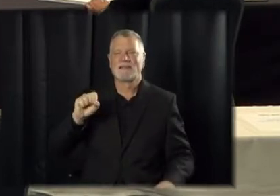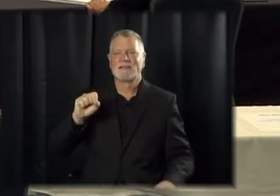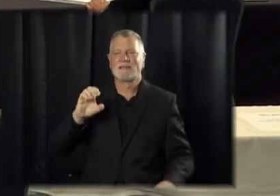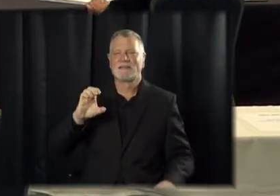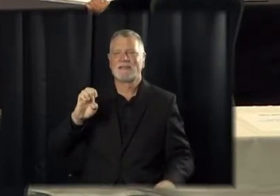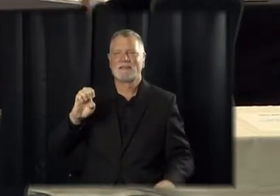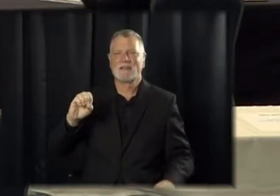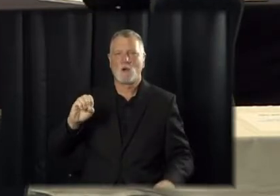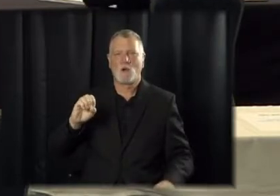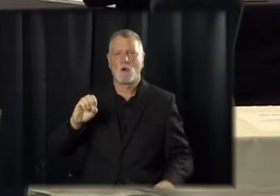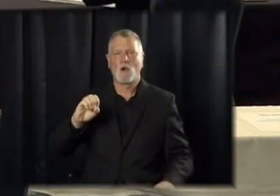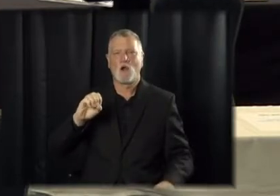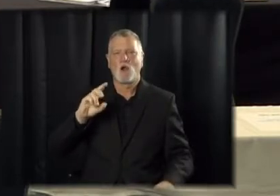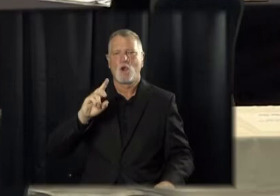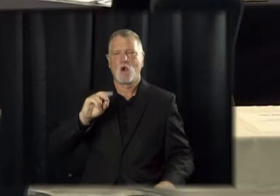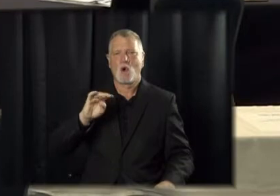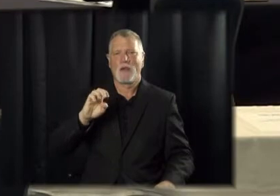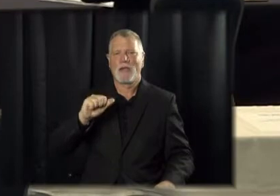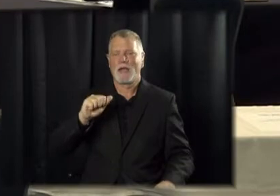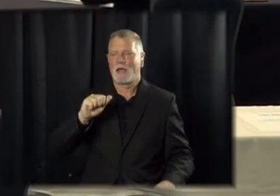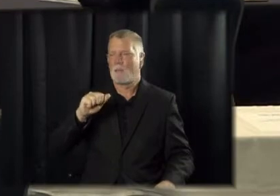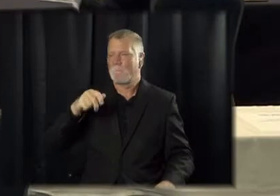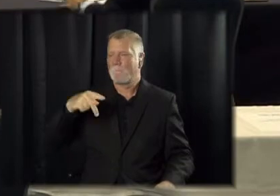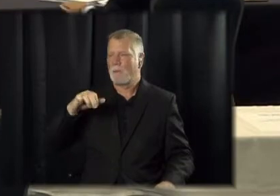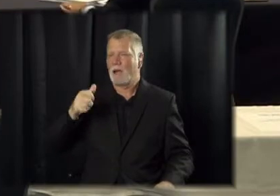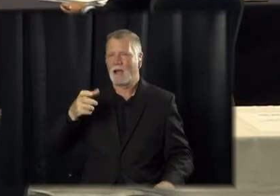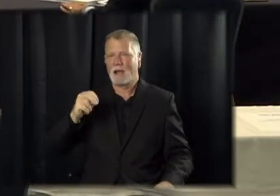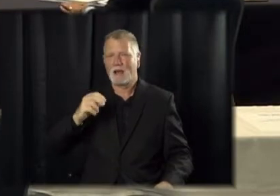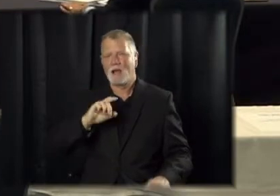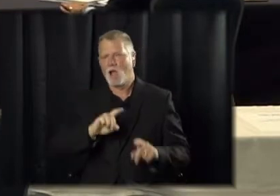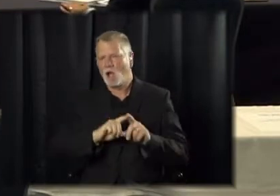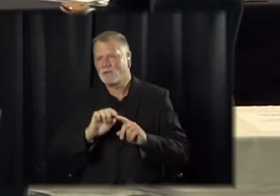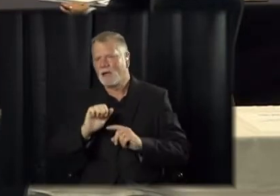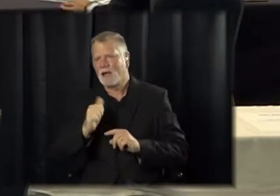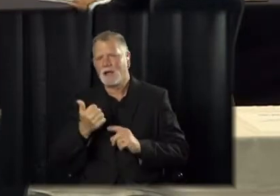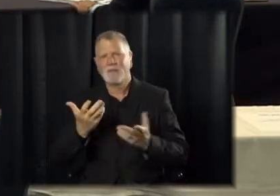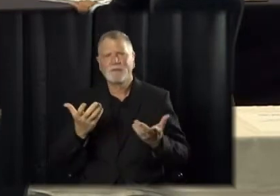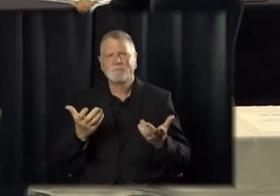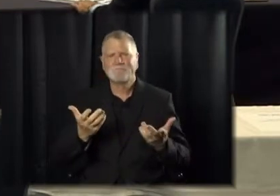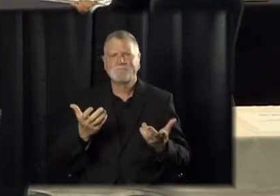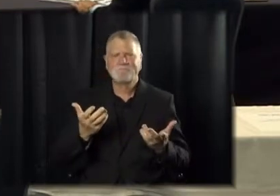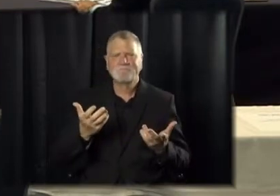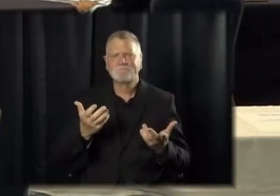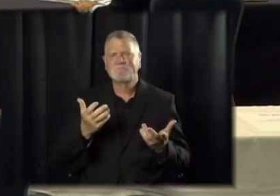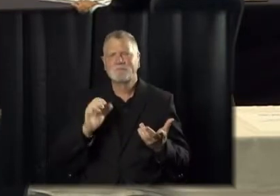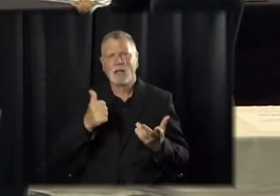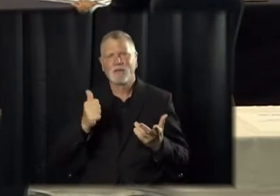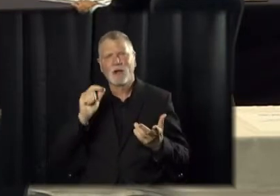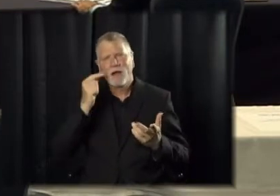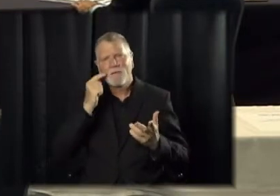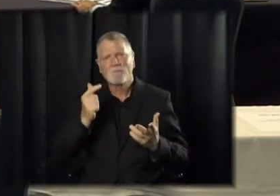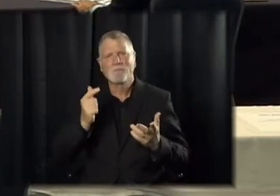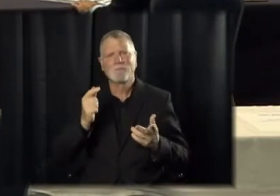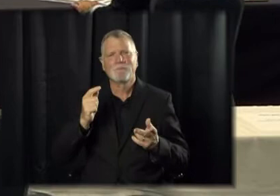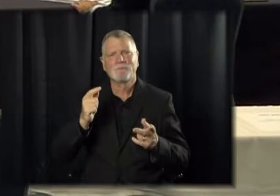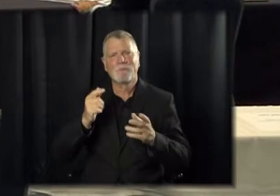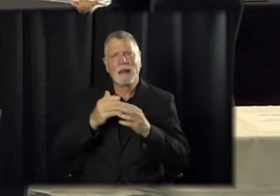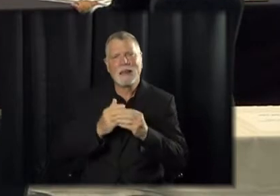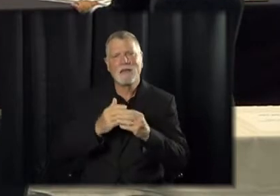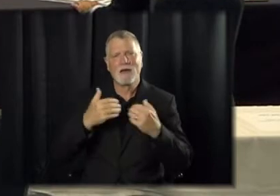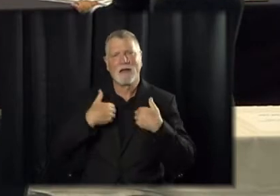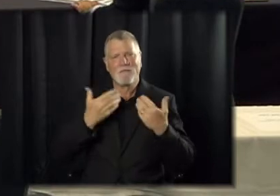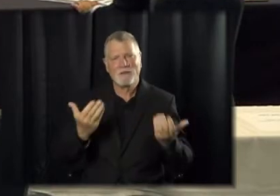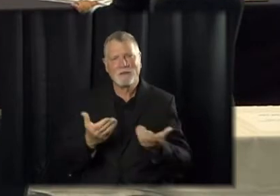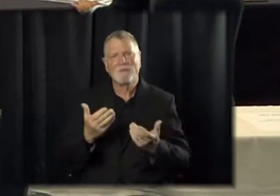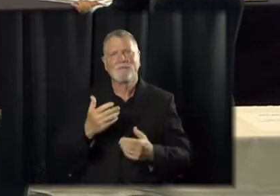Pagan, is here as well. I think there are several other government officials as well. Thank you very much for attending. It's an